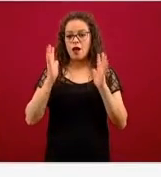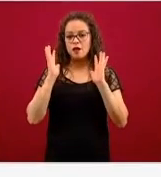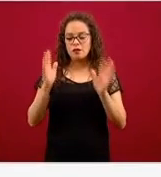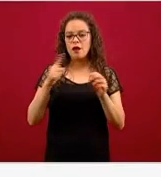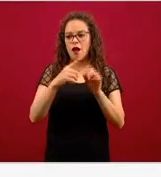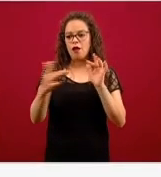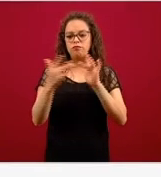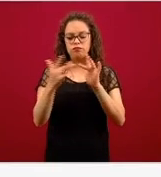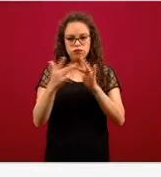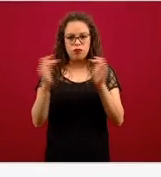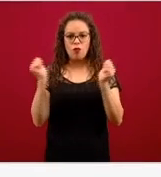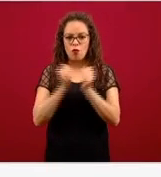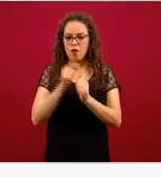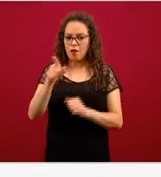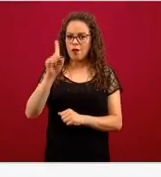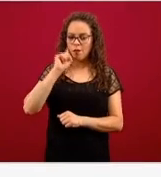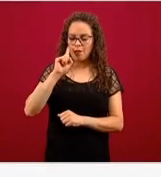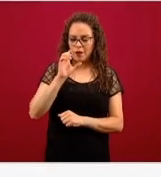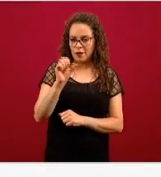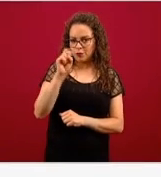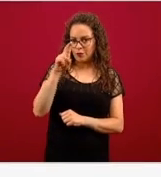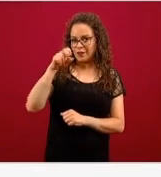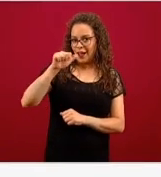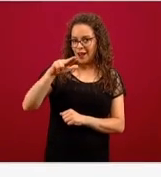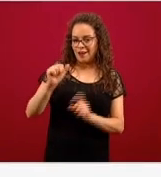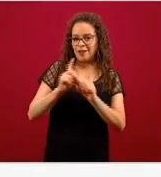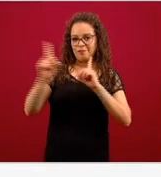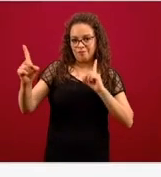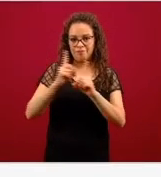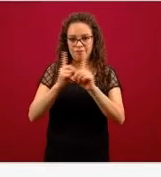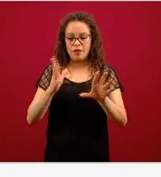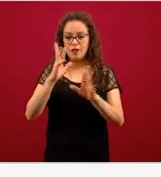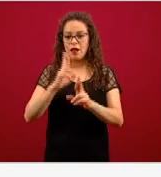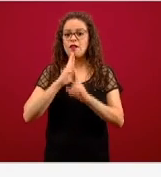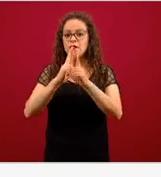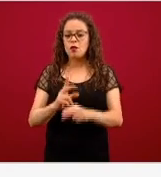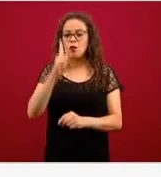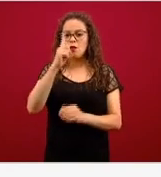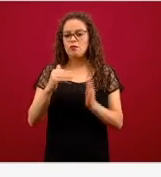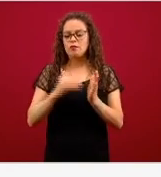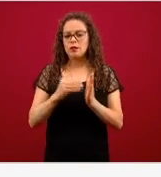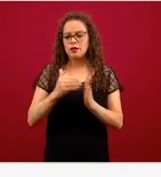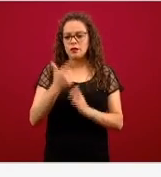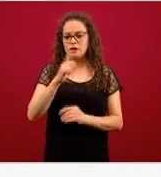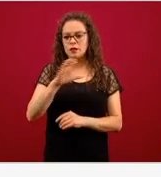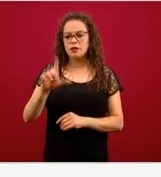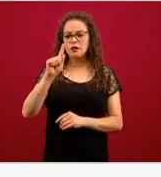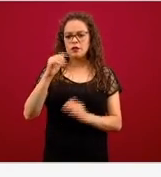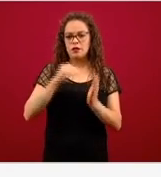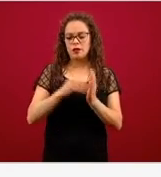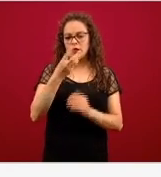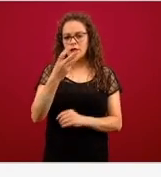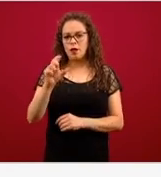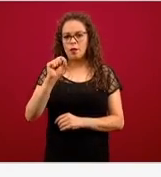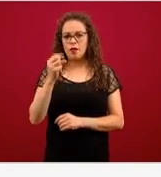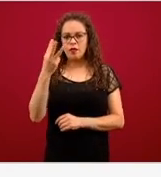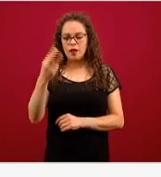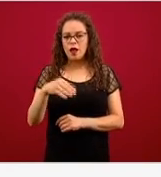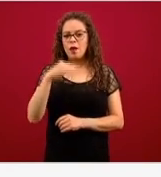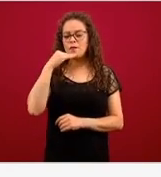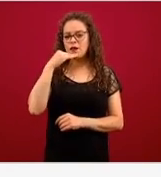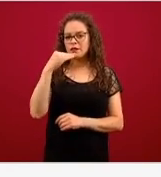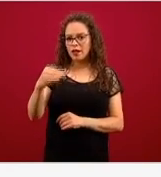chat with her and for her to answer all of your questions. Since we launched this program, a total